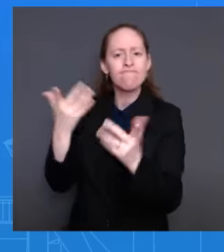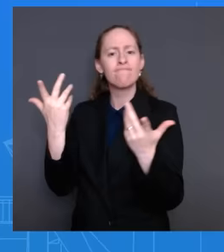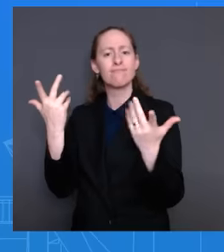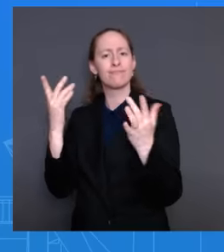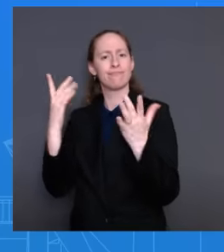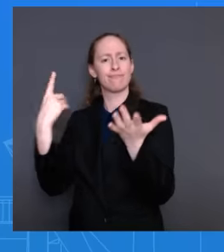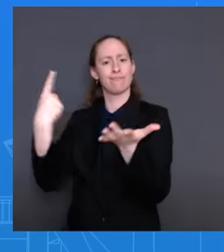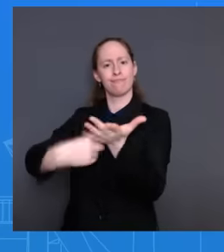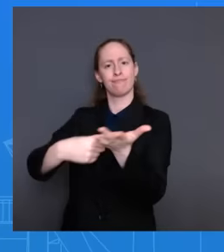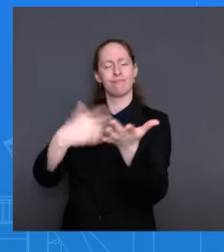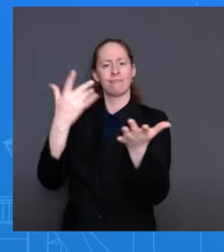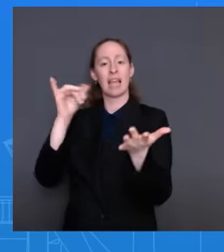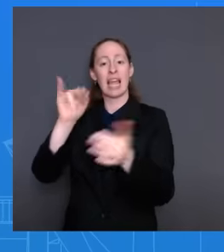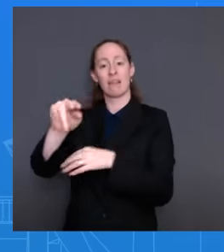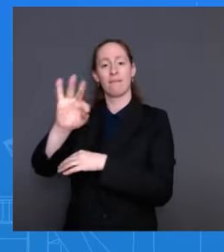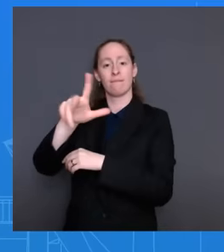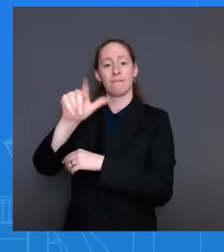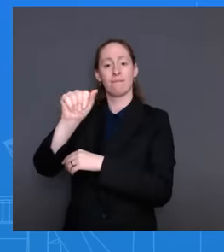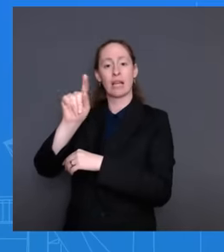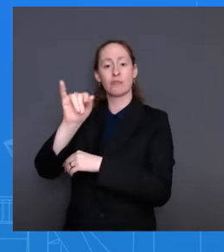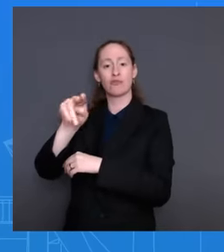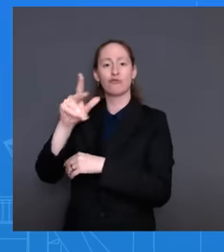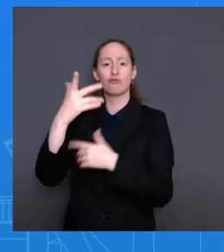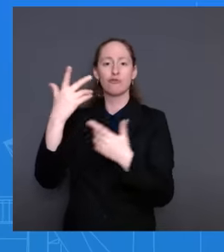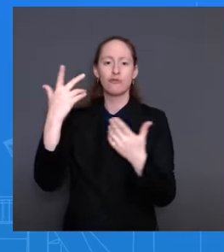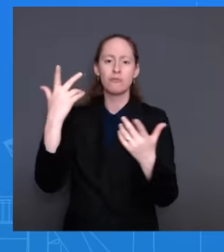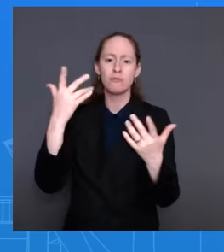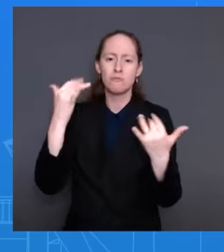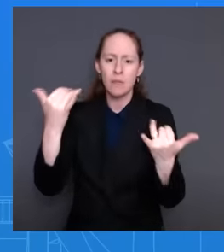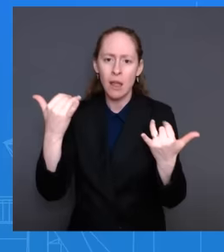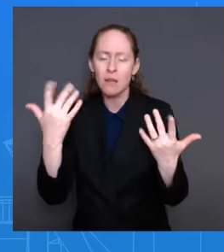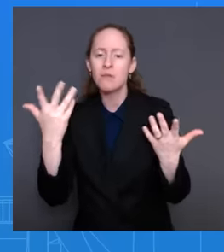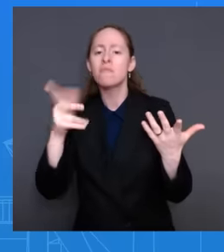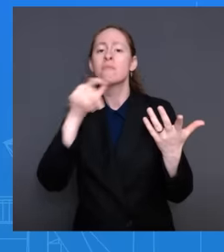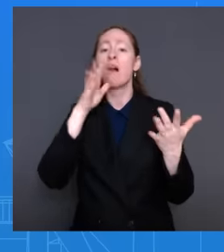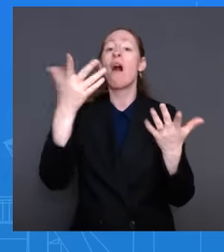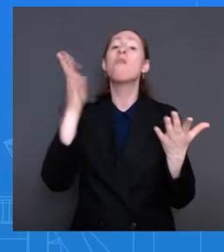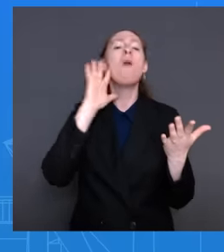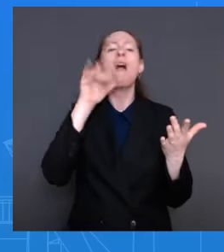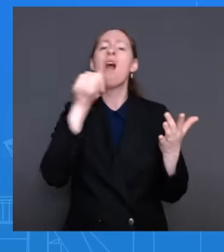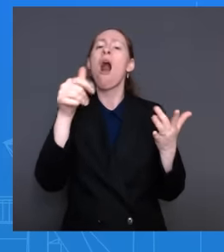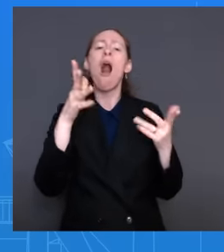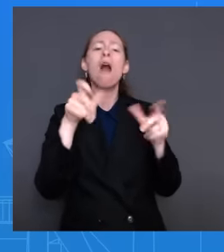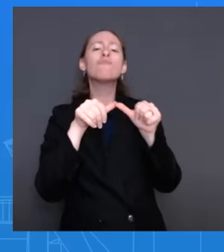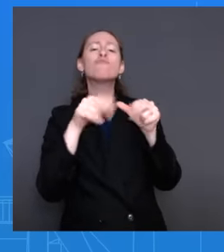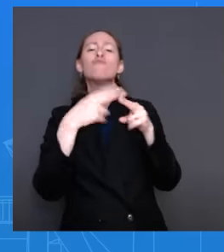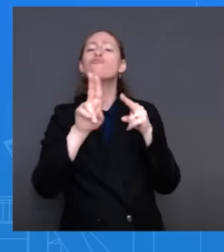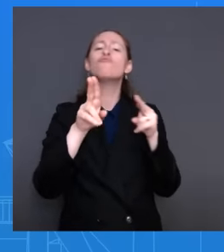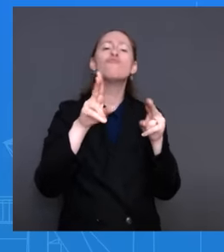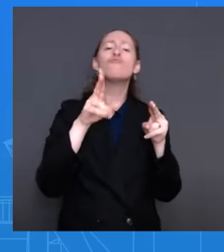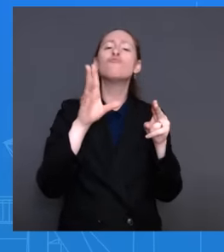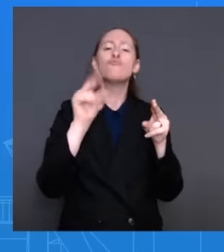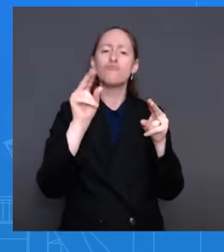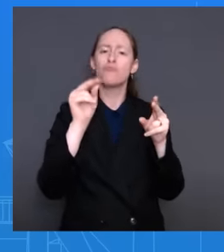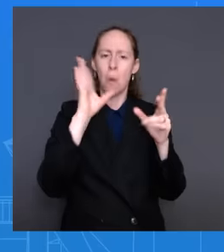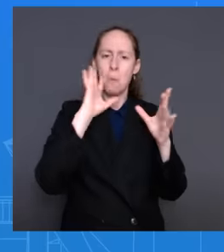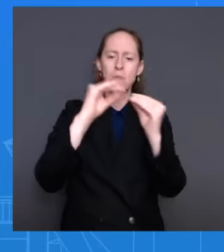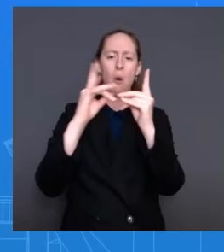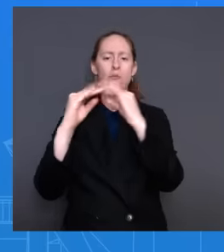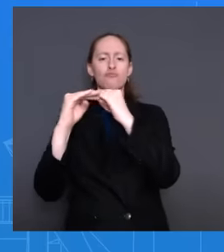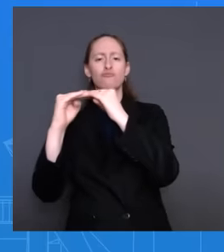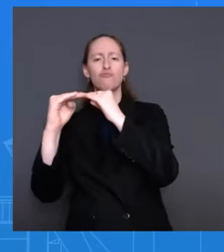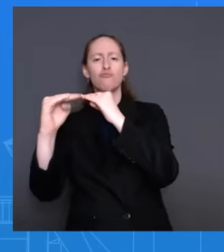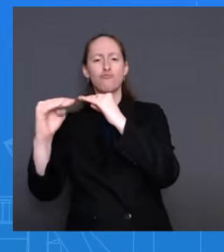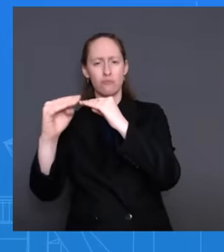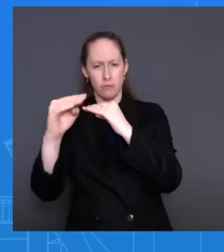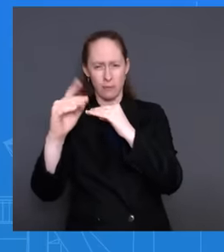false sense of how long these rising prices would be here for? Look, I think that this has been an